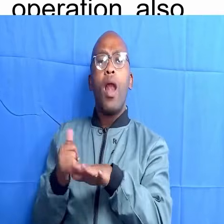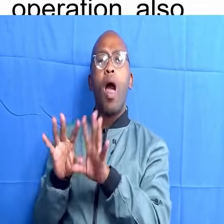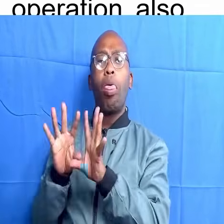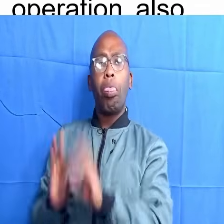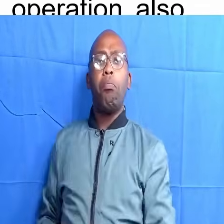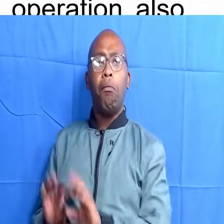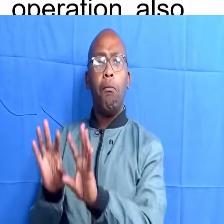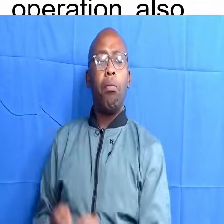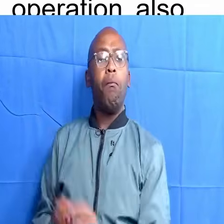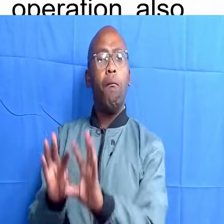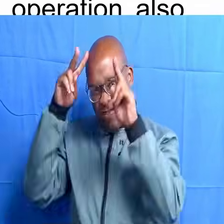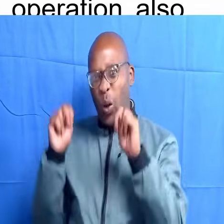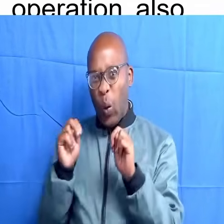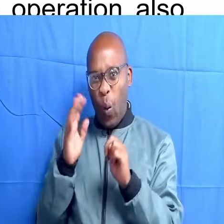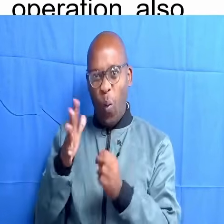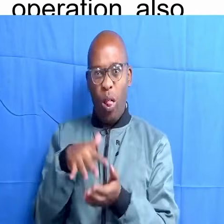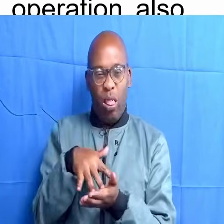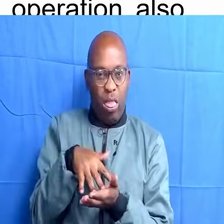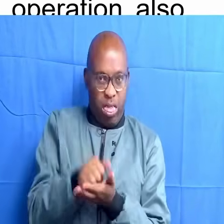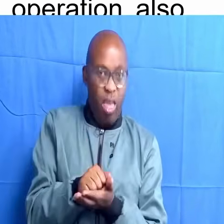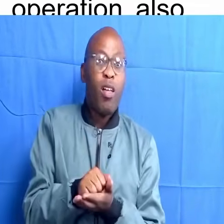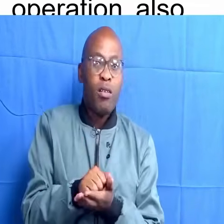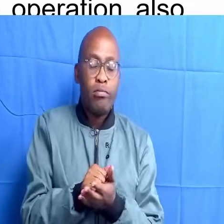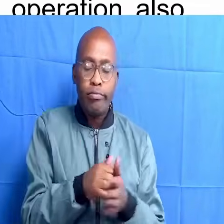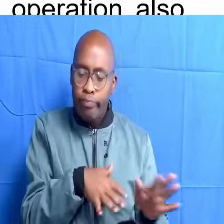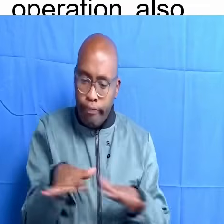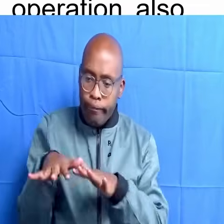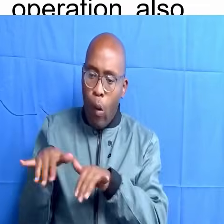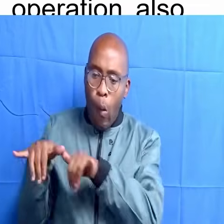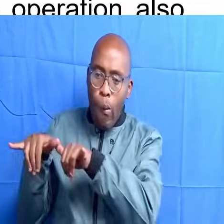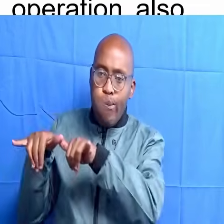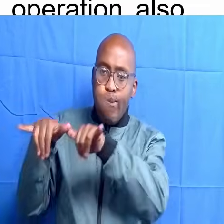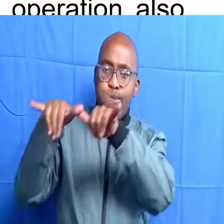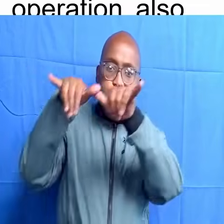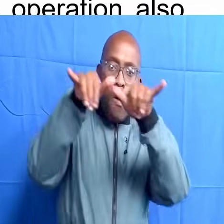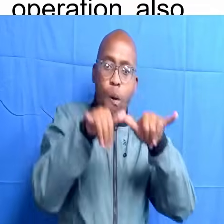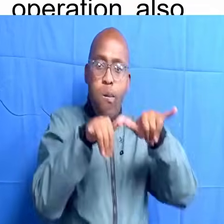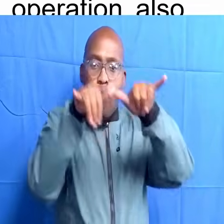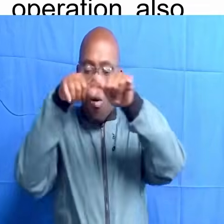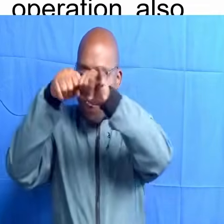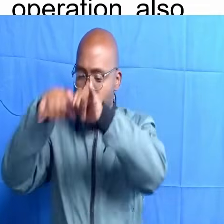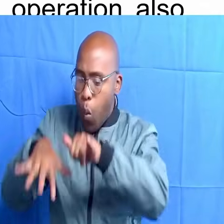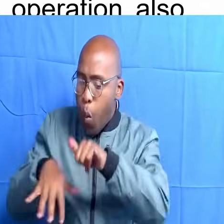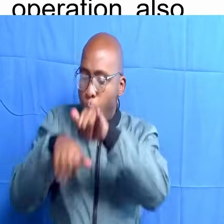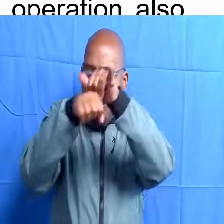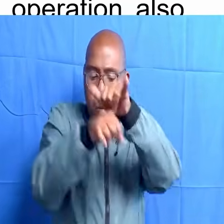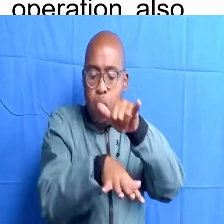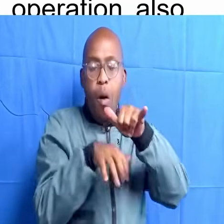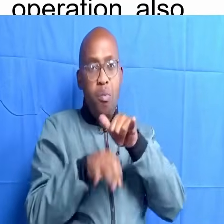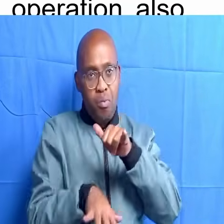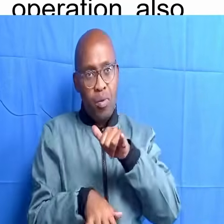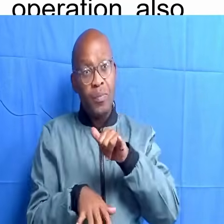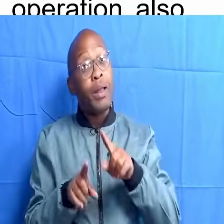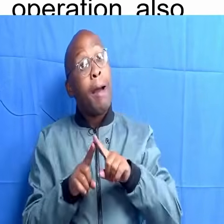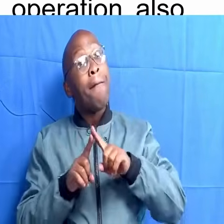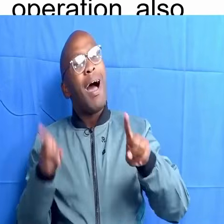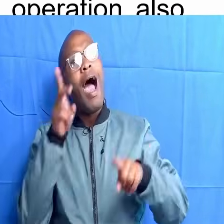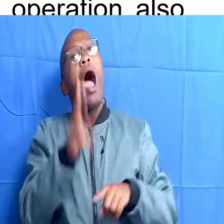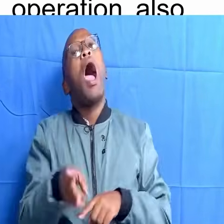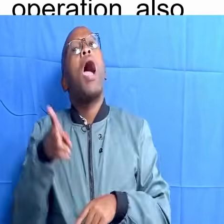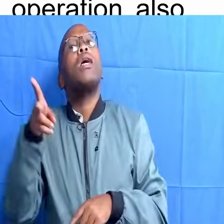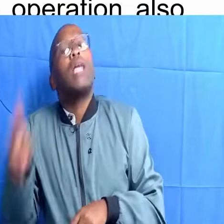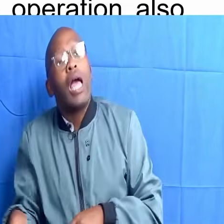use their conventional war tactics on them. But Unfortunately, this strategy